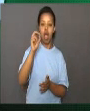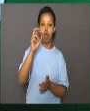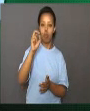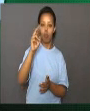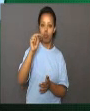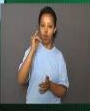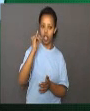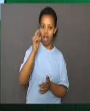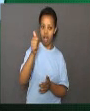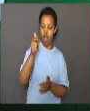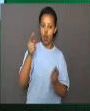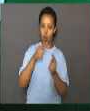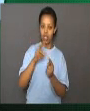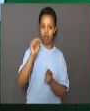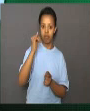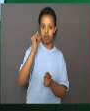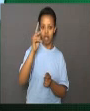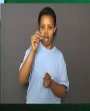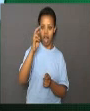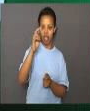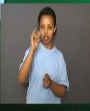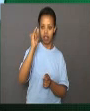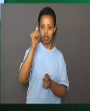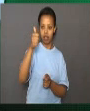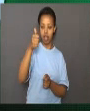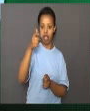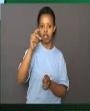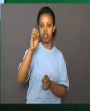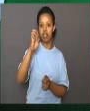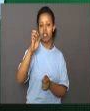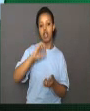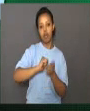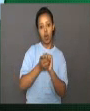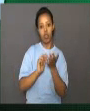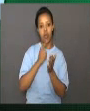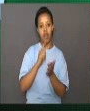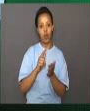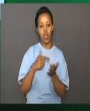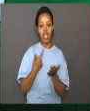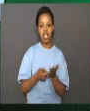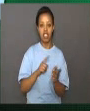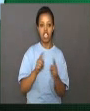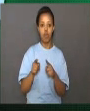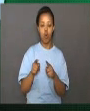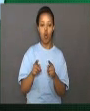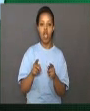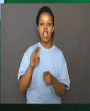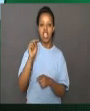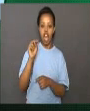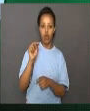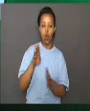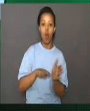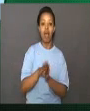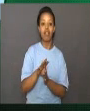nitrite. Next, bacteria called Nitrobacter finish the conversion